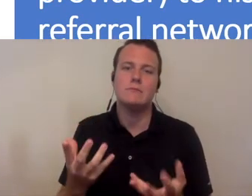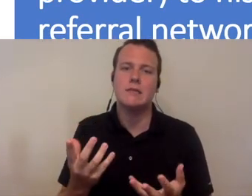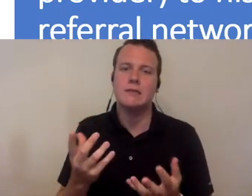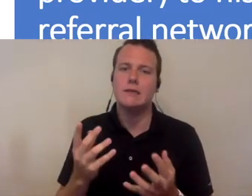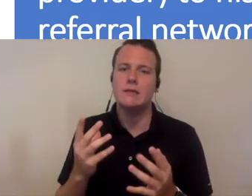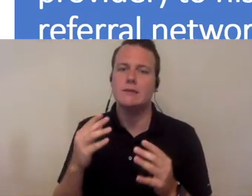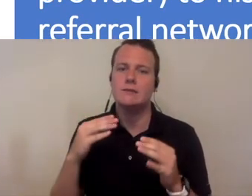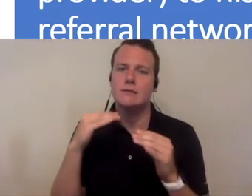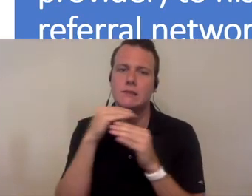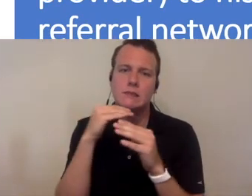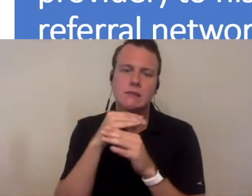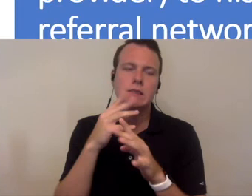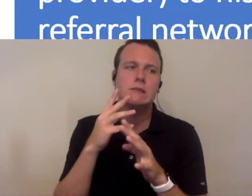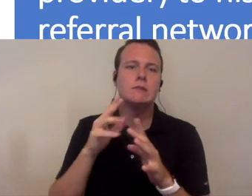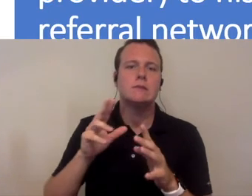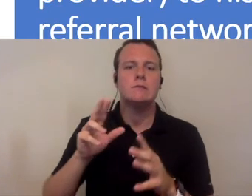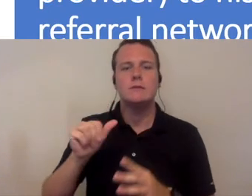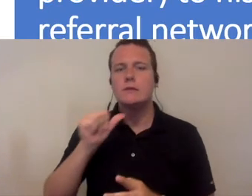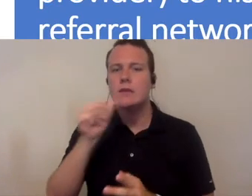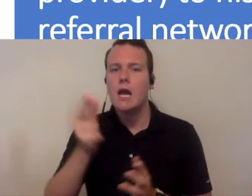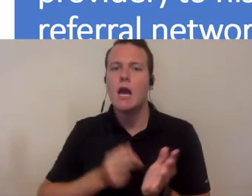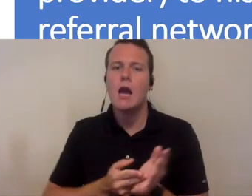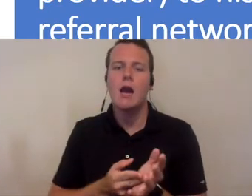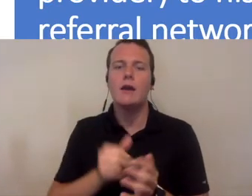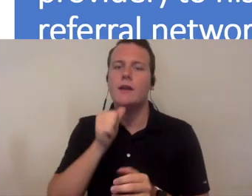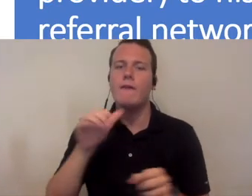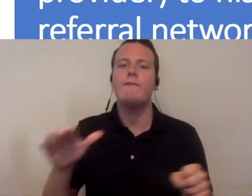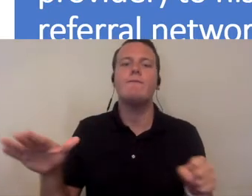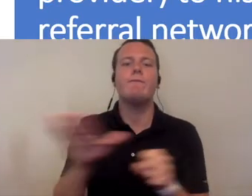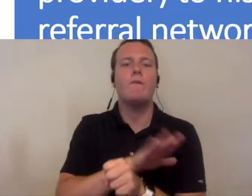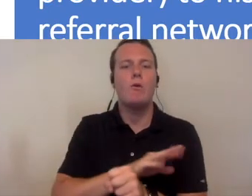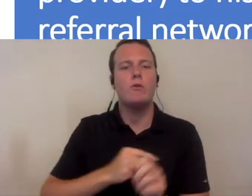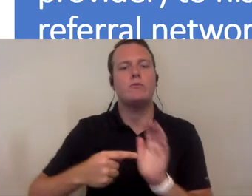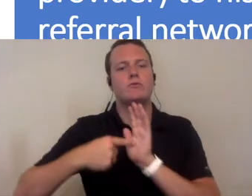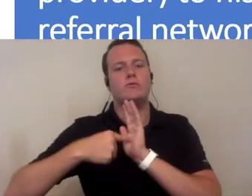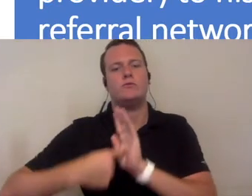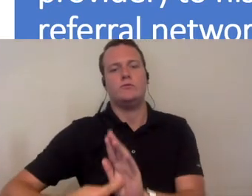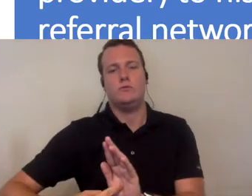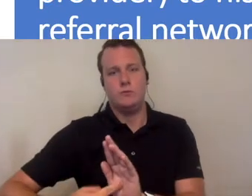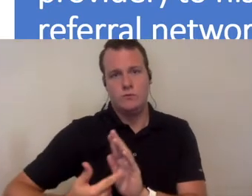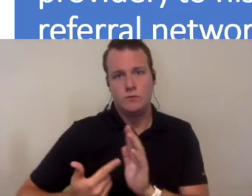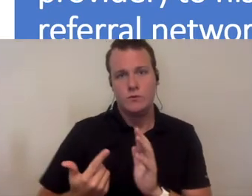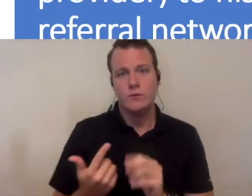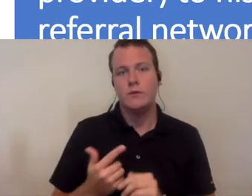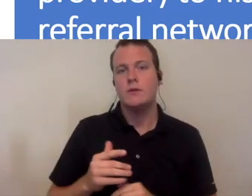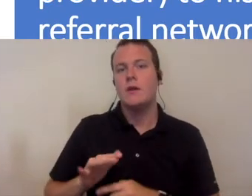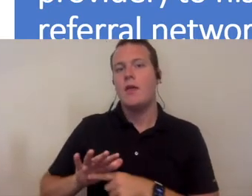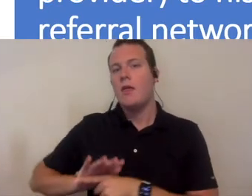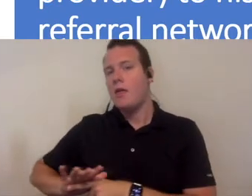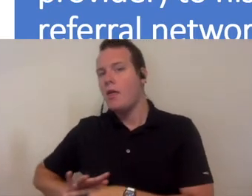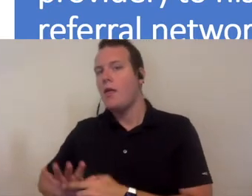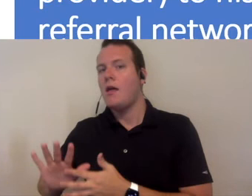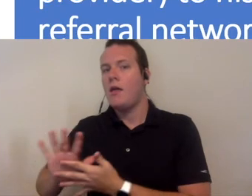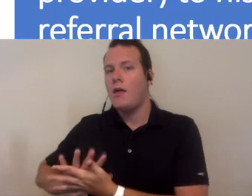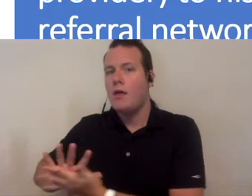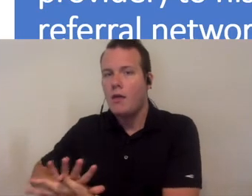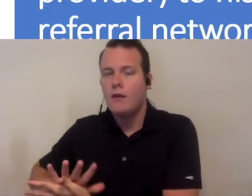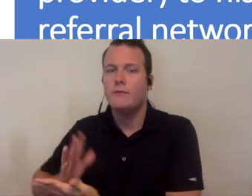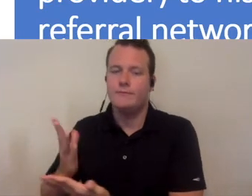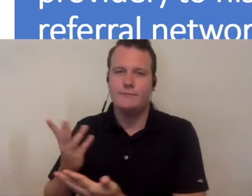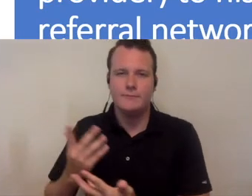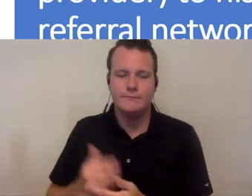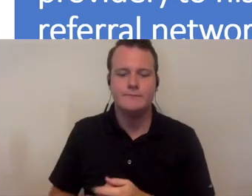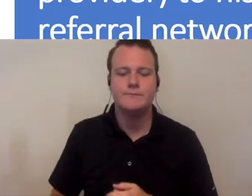And so we're not being completely upfront with patients. So are you honest? 3, are